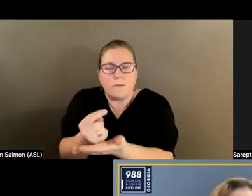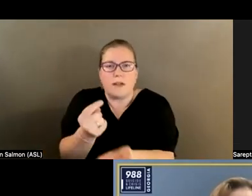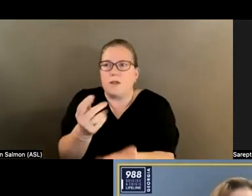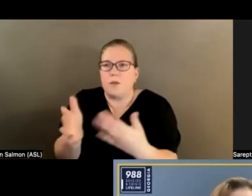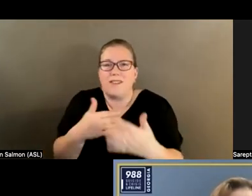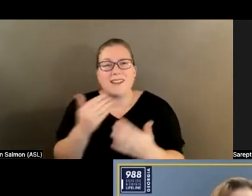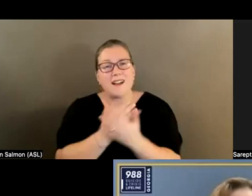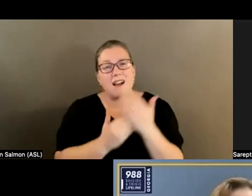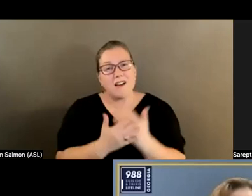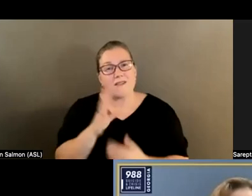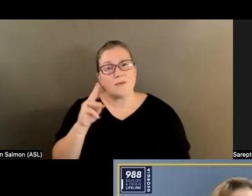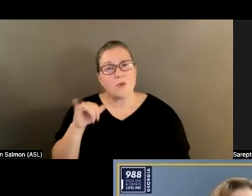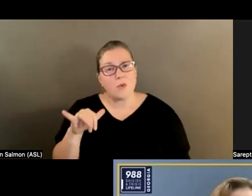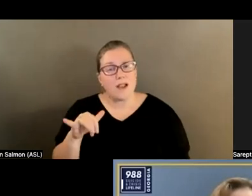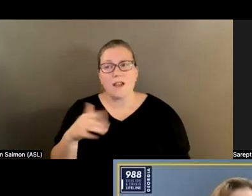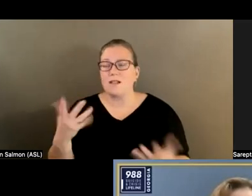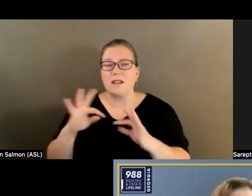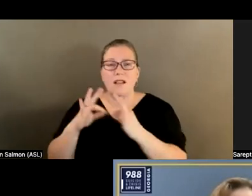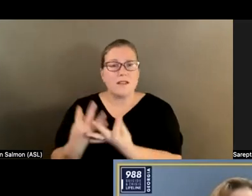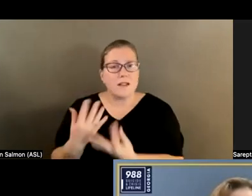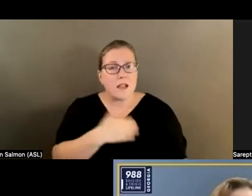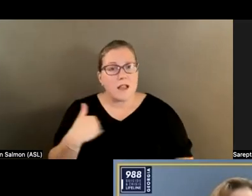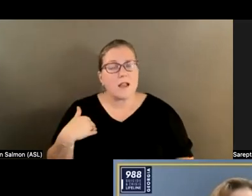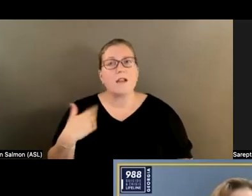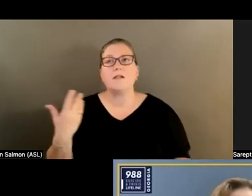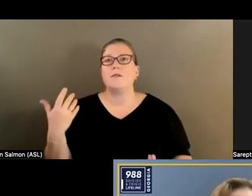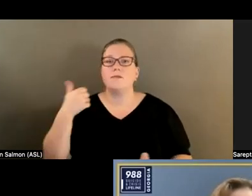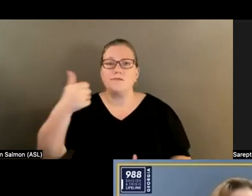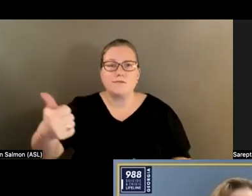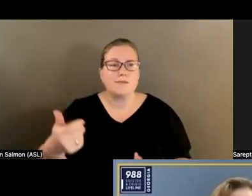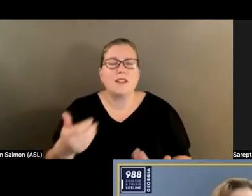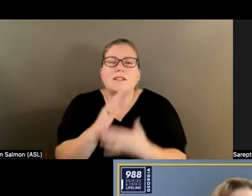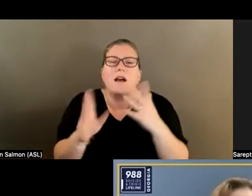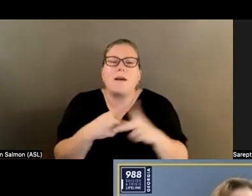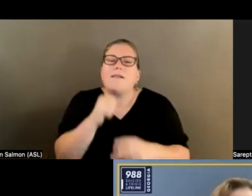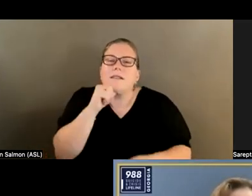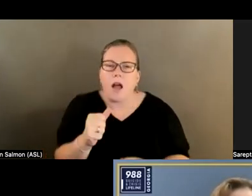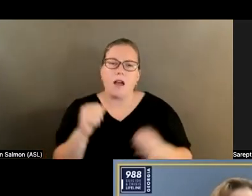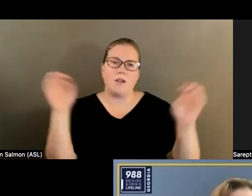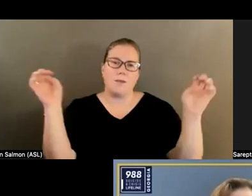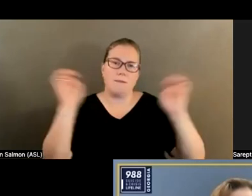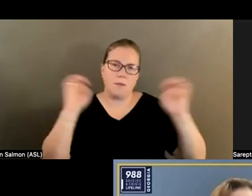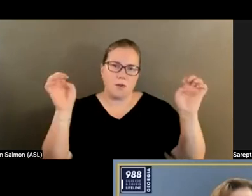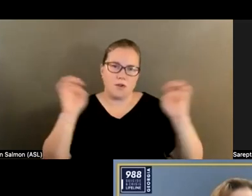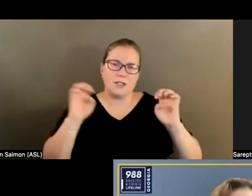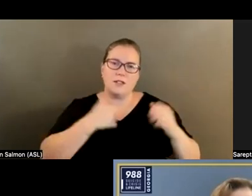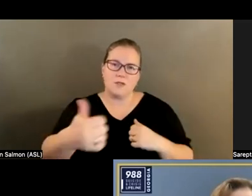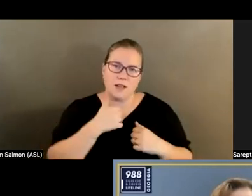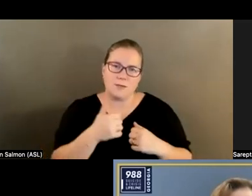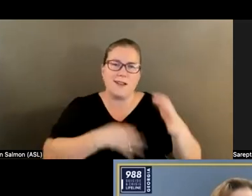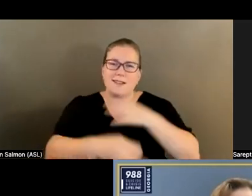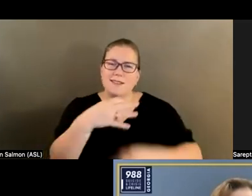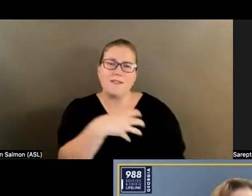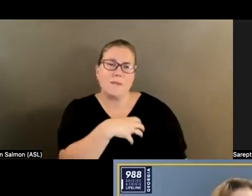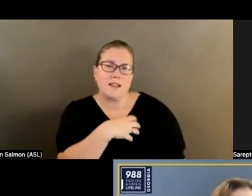comfortable setting, that whether it's a family member that transports you or a non-emergency medical transport, than going in a